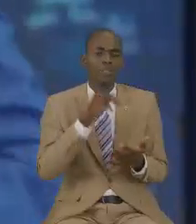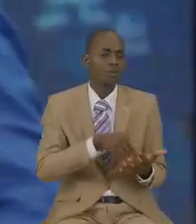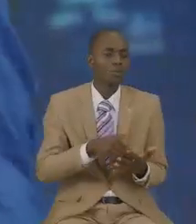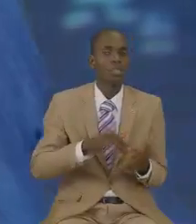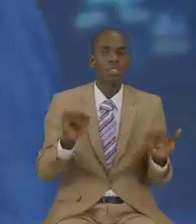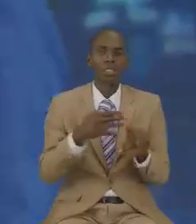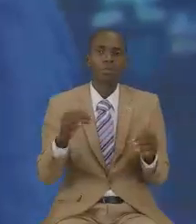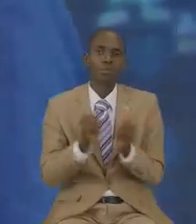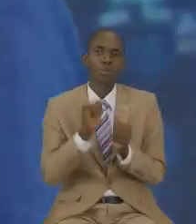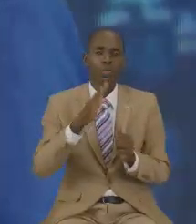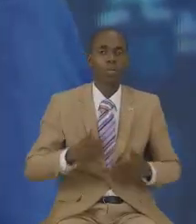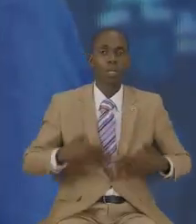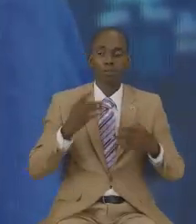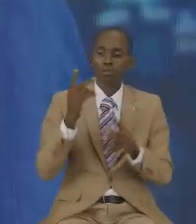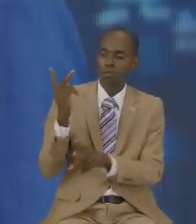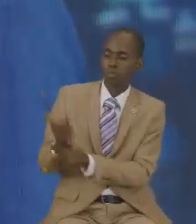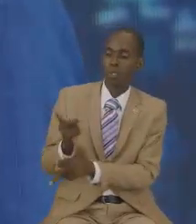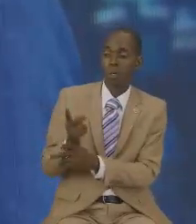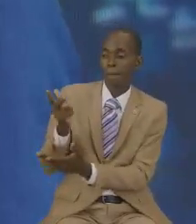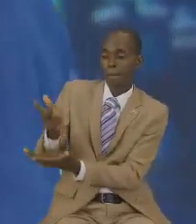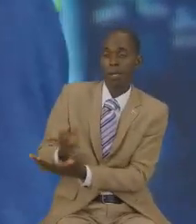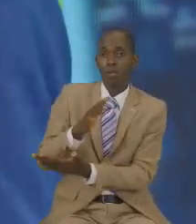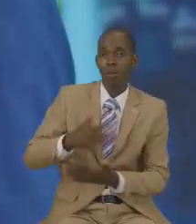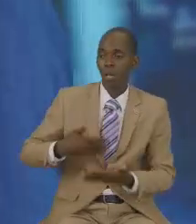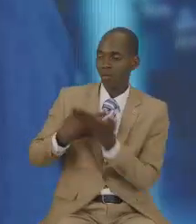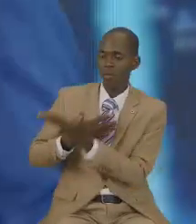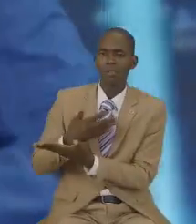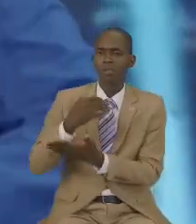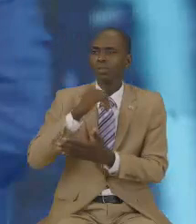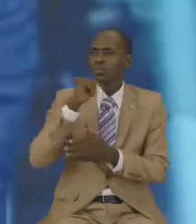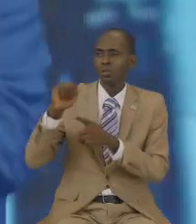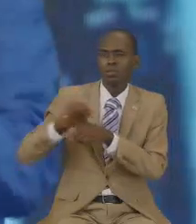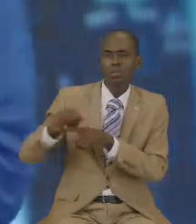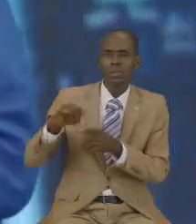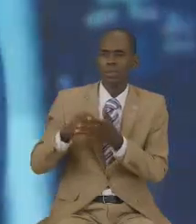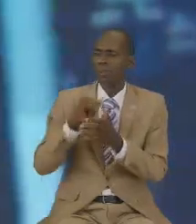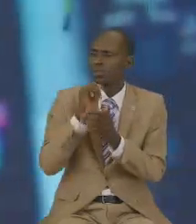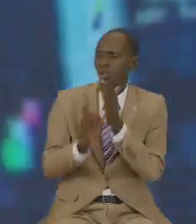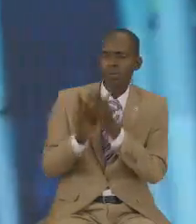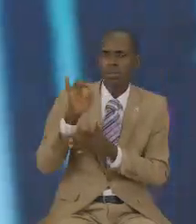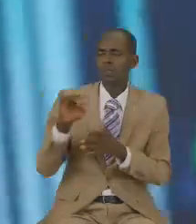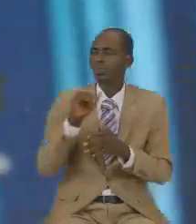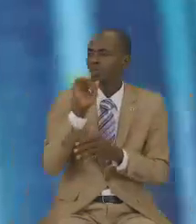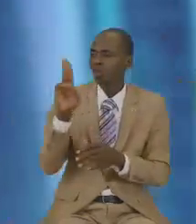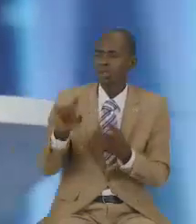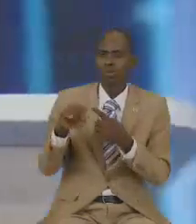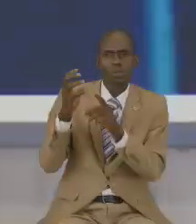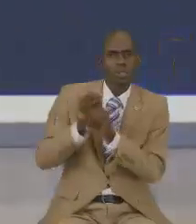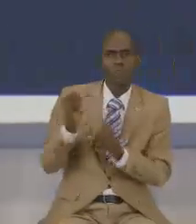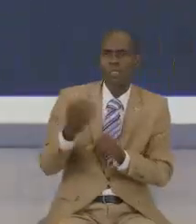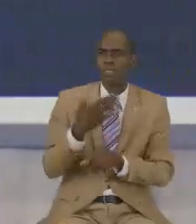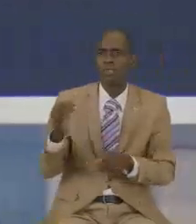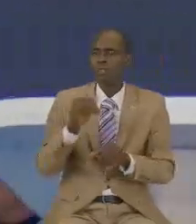life. You park it there. You're not doing anything. You're not acting out anything. You're not achieving anything. You're not